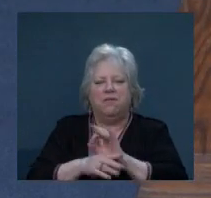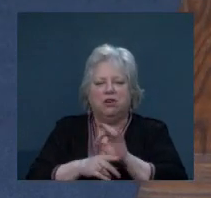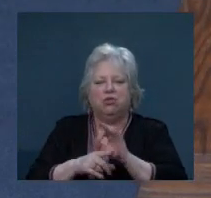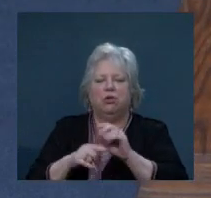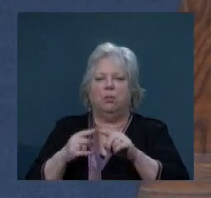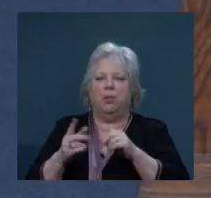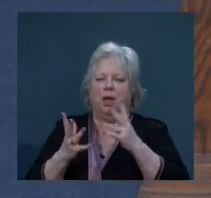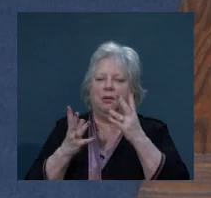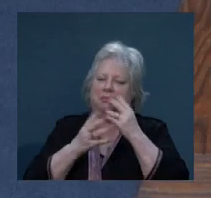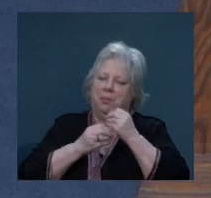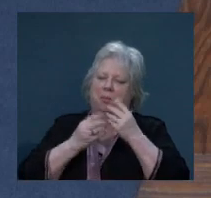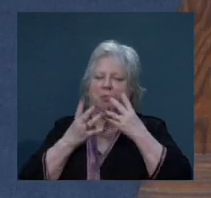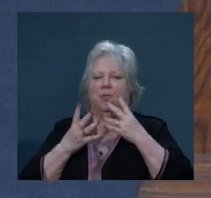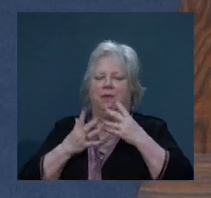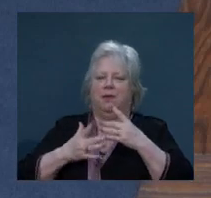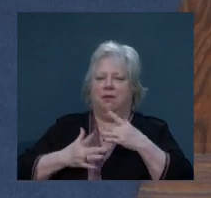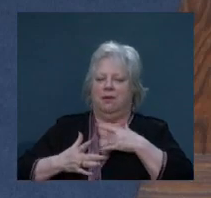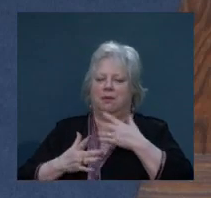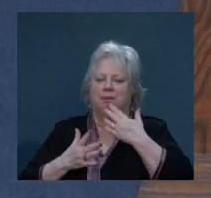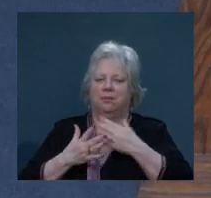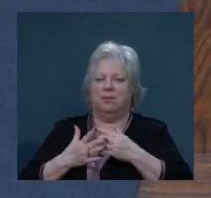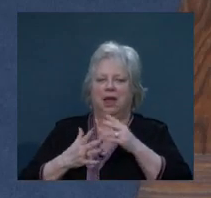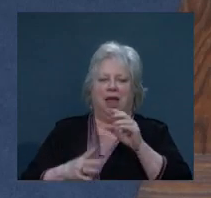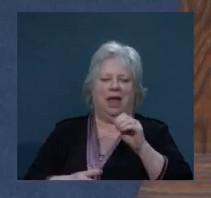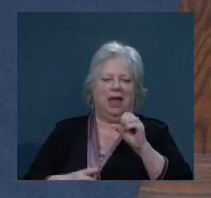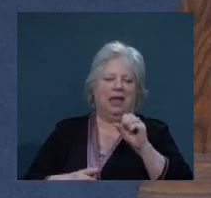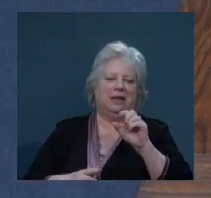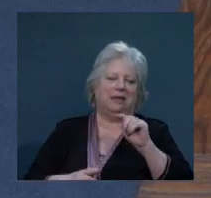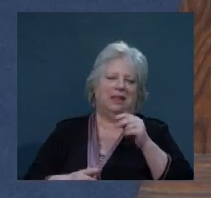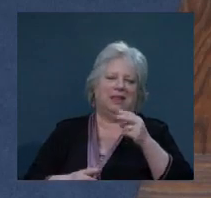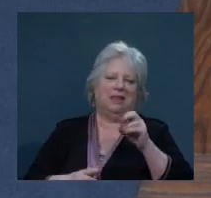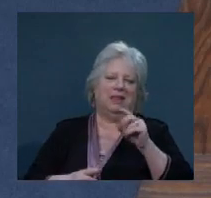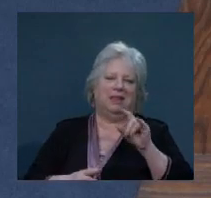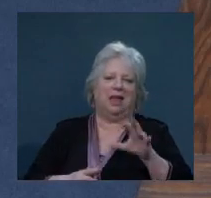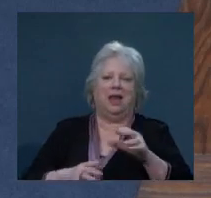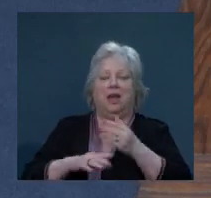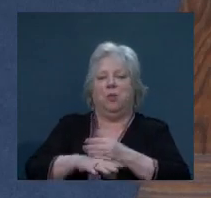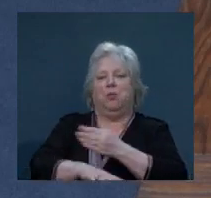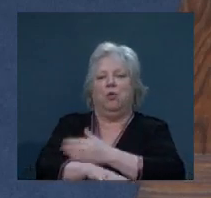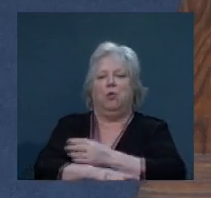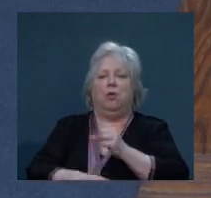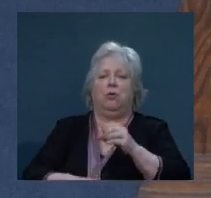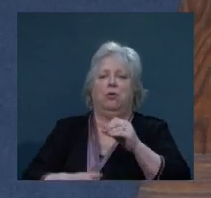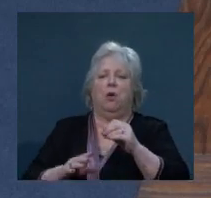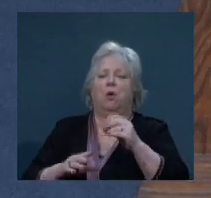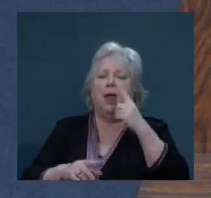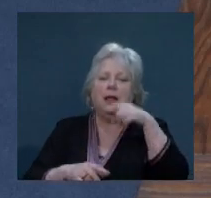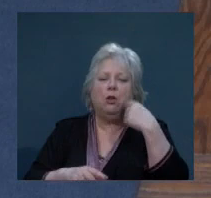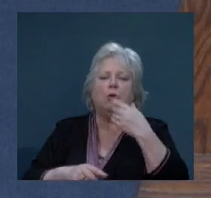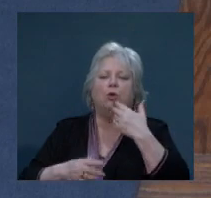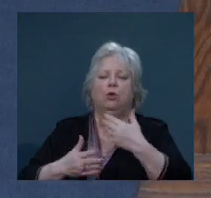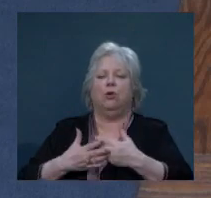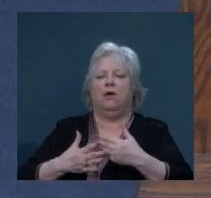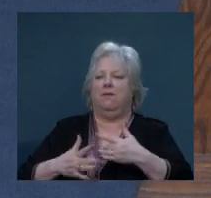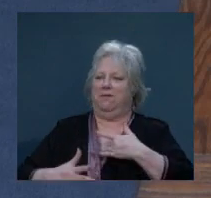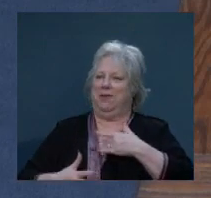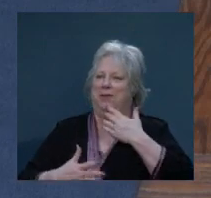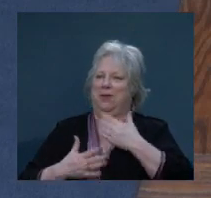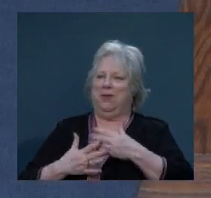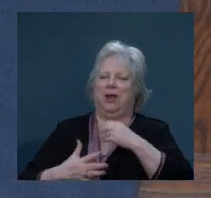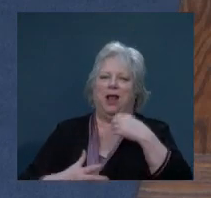aesthetic, as somebody told me, aesthetic improvements too, to make them look good. Feel good and look good.